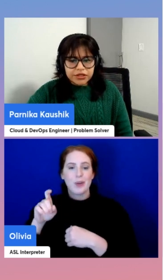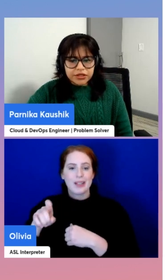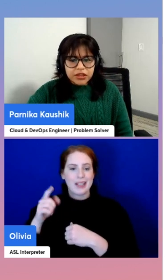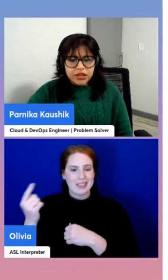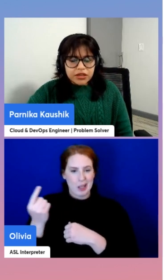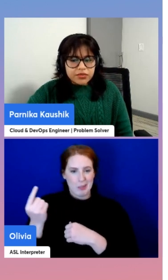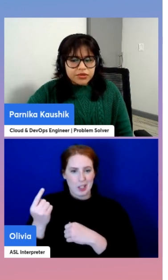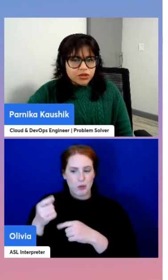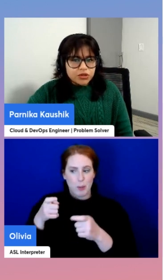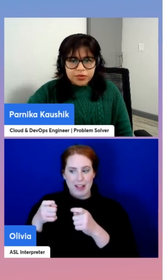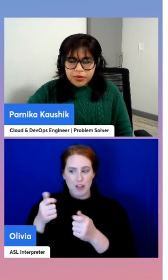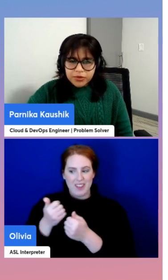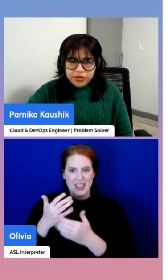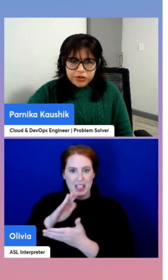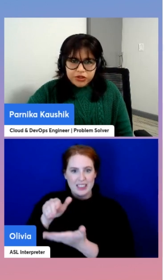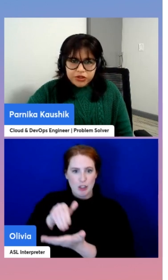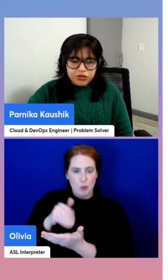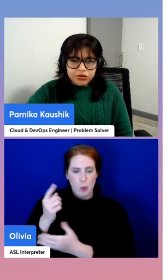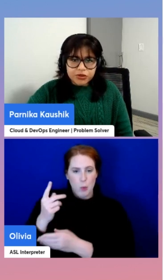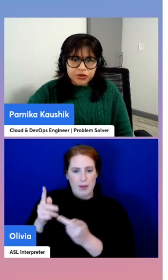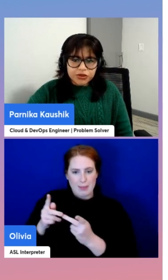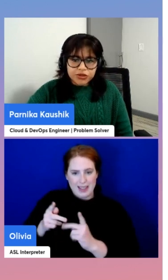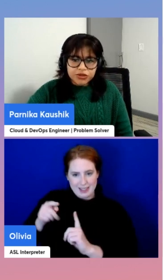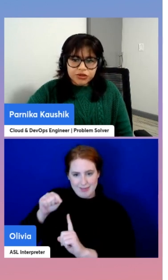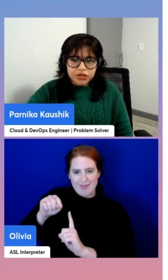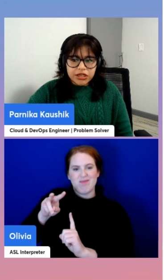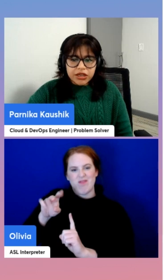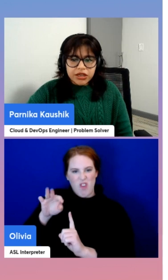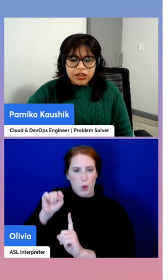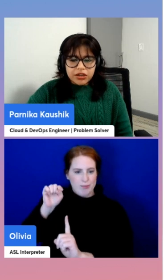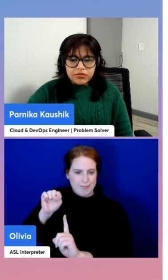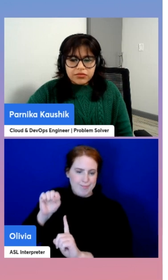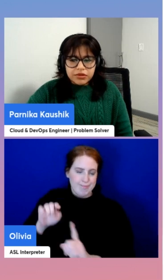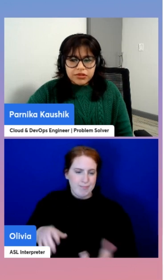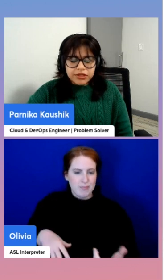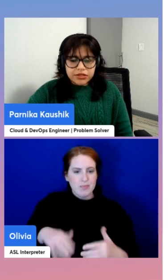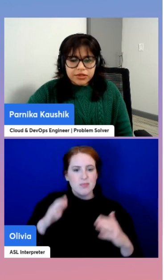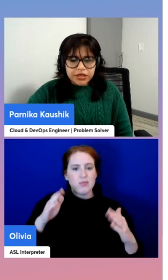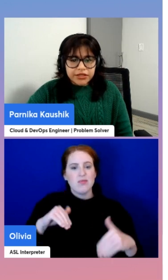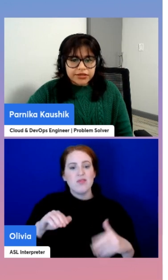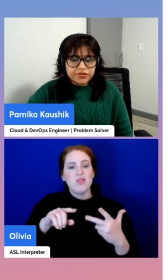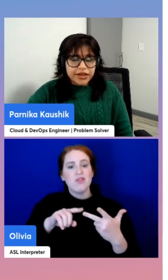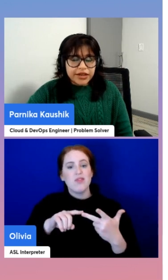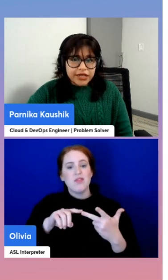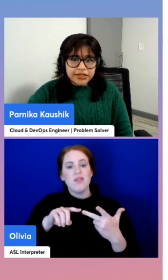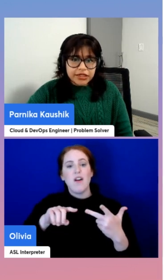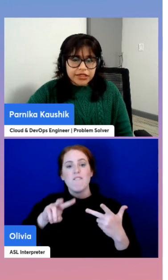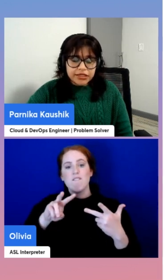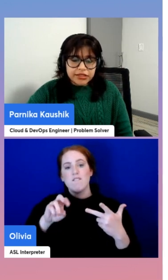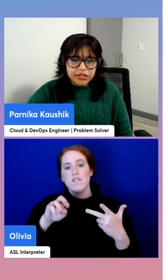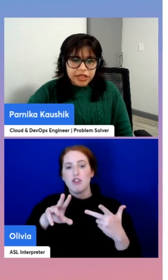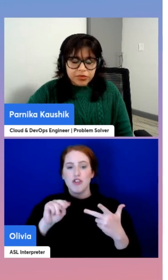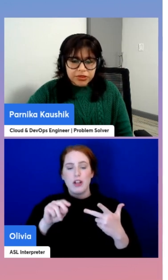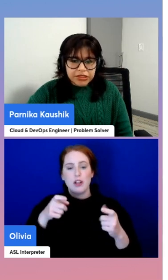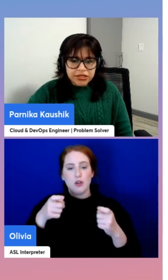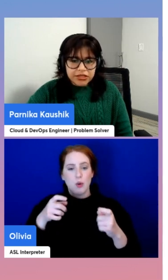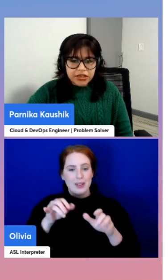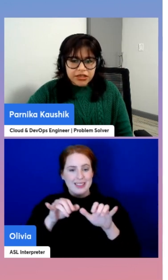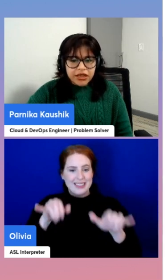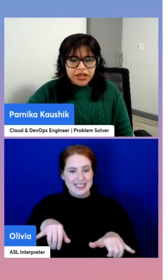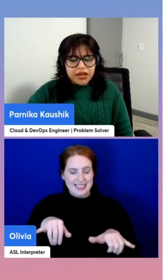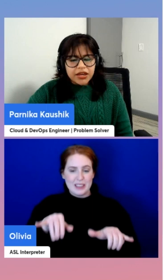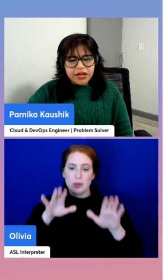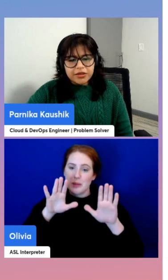comes in. GitHub is a super popular version control, source control, system, and it has fantastic CI/CD